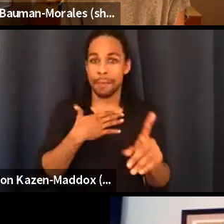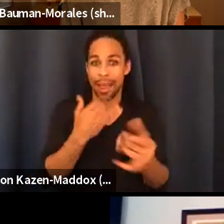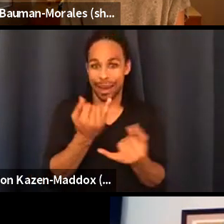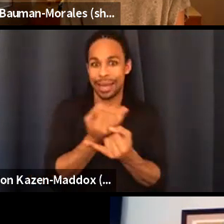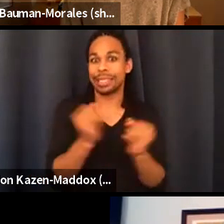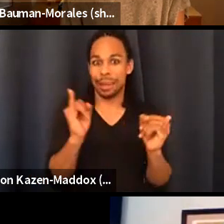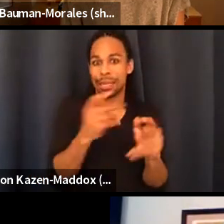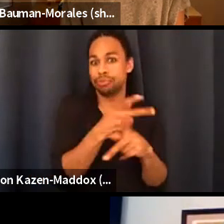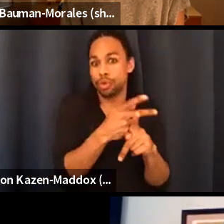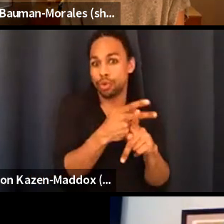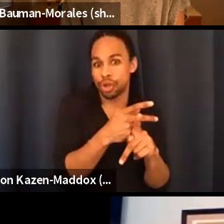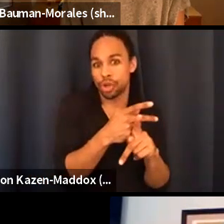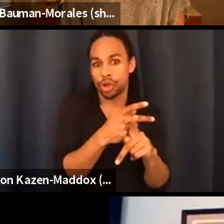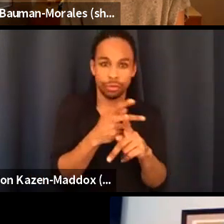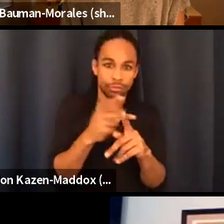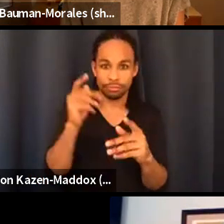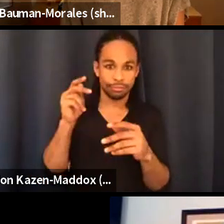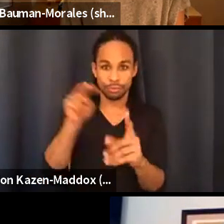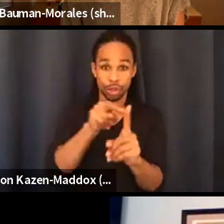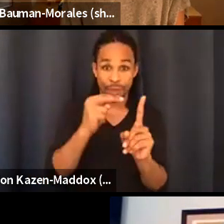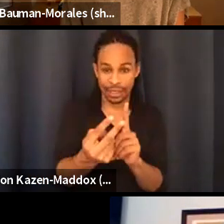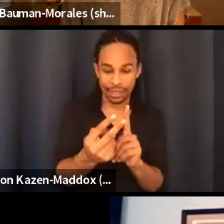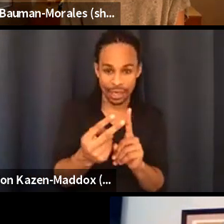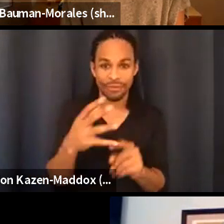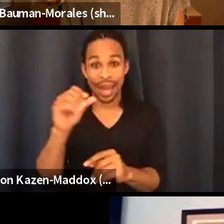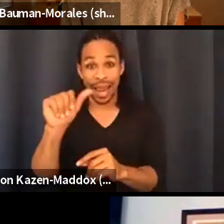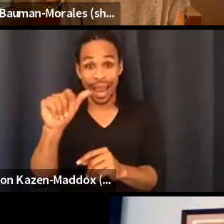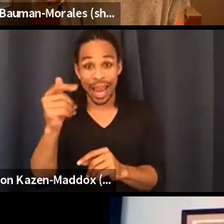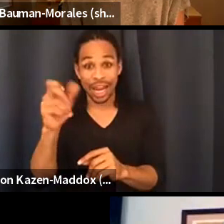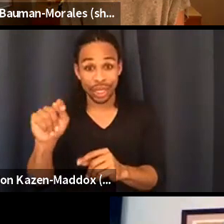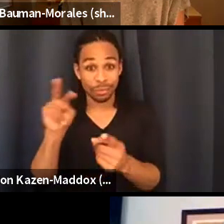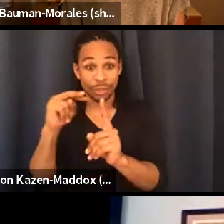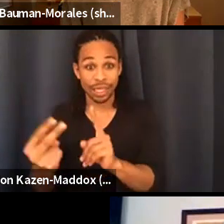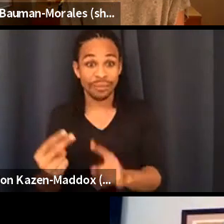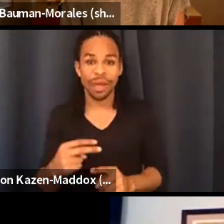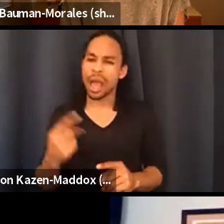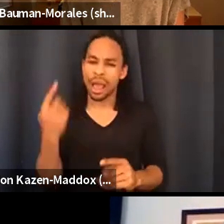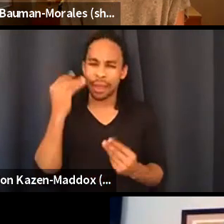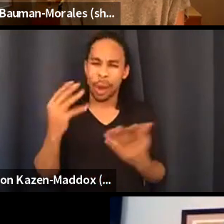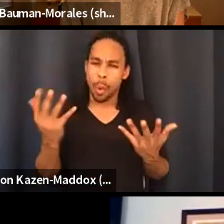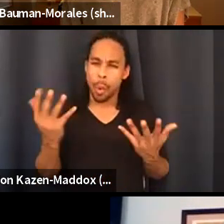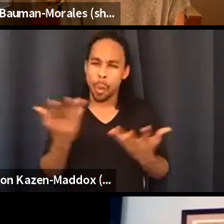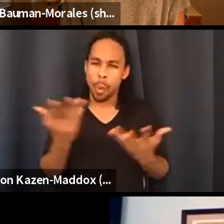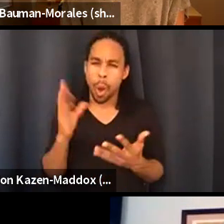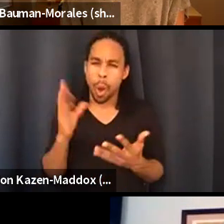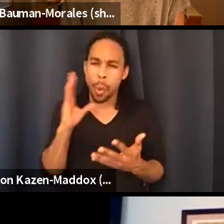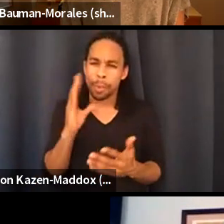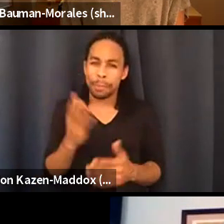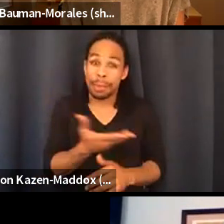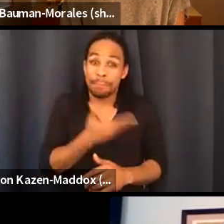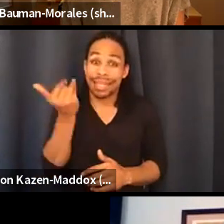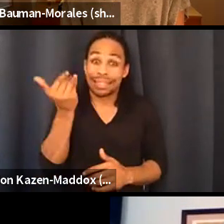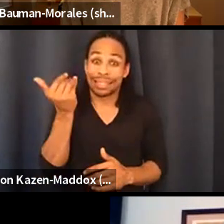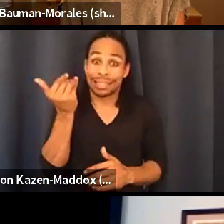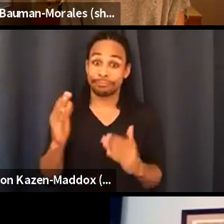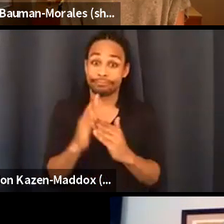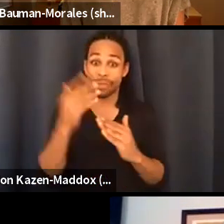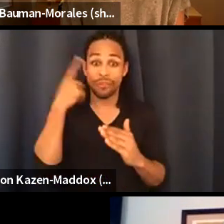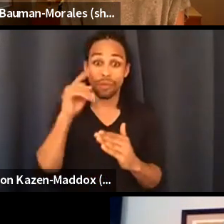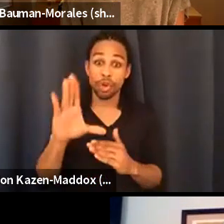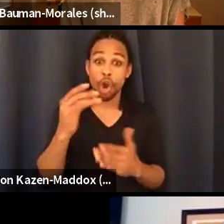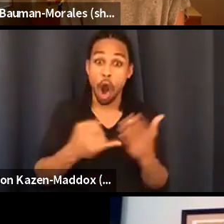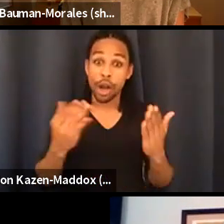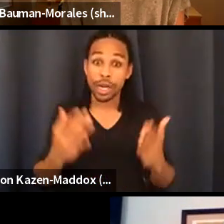for your artist right now? And I said, great, okay, we're gonna have a phone call with them, you know, in 2 days from now. That there's been a real sense of, okay, let's